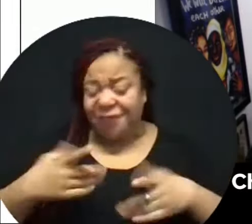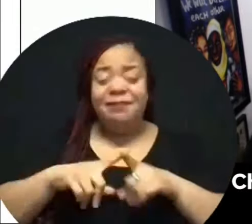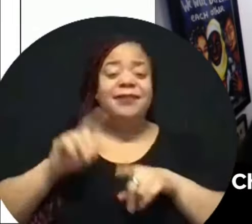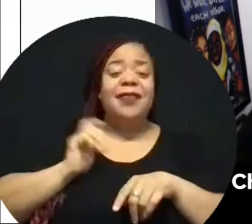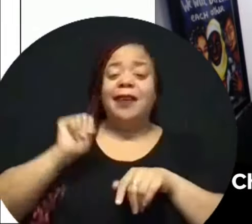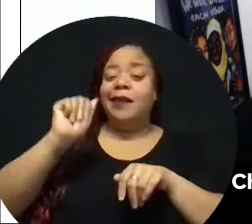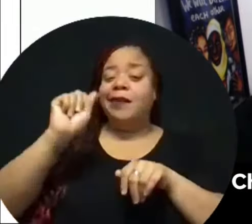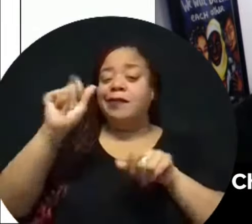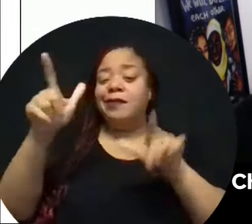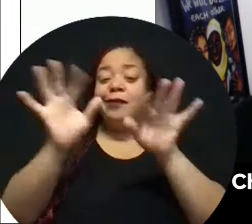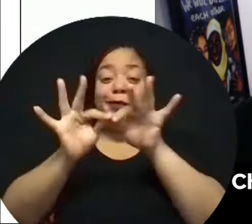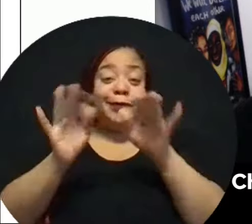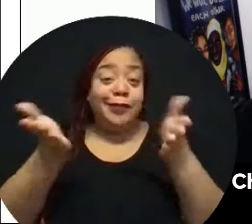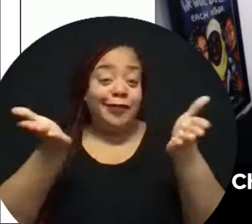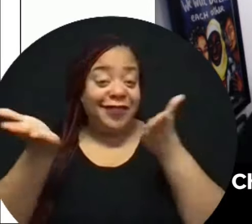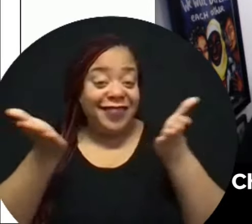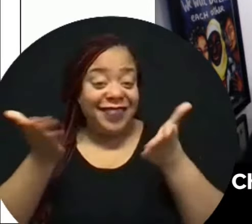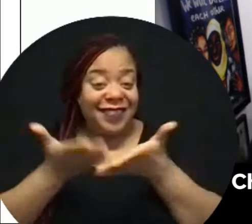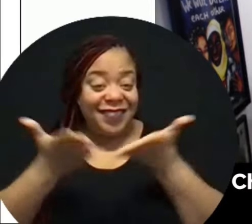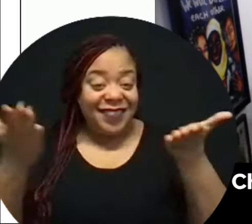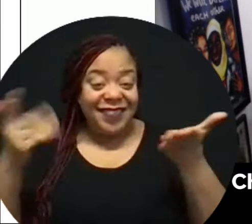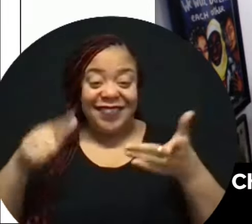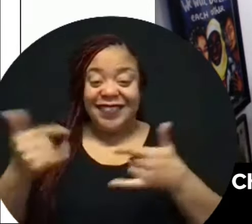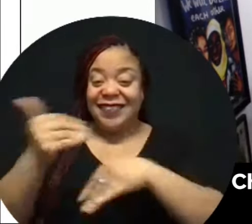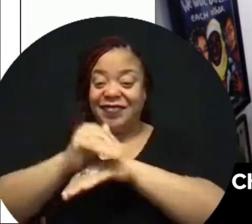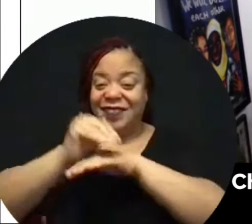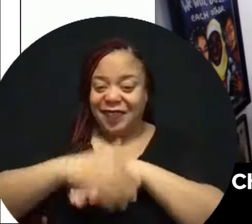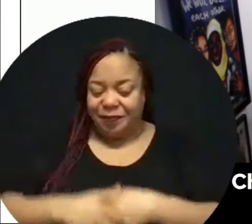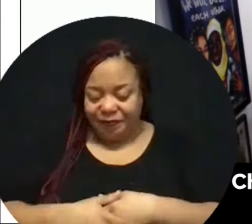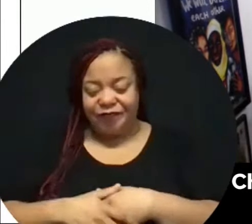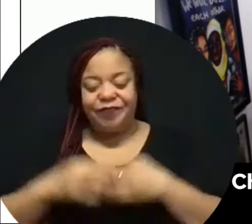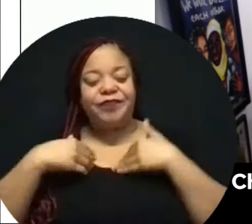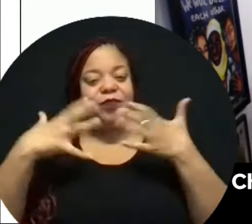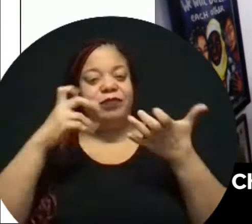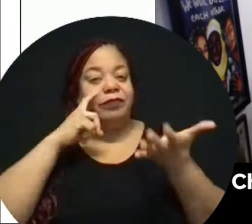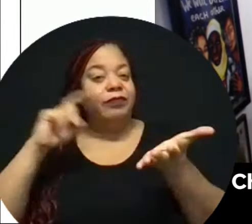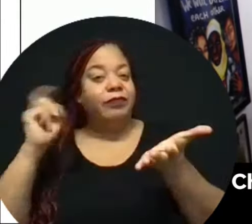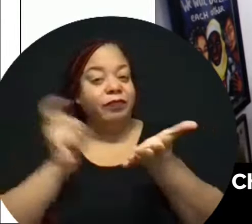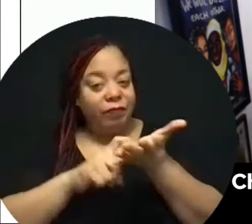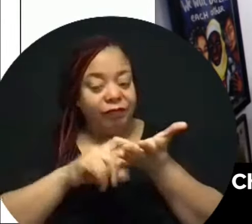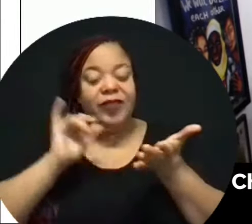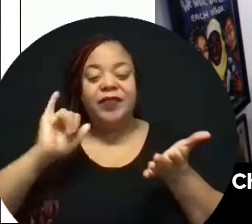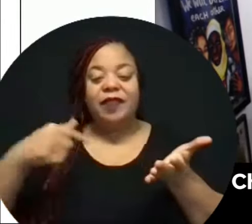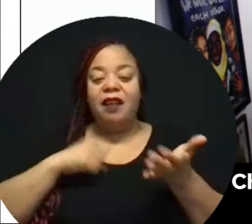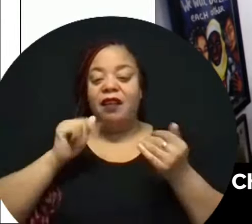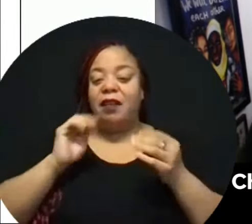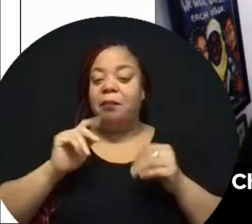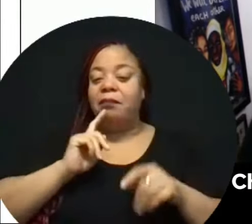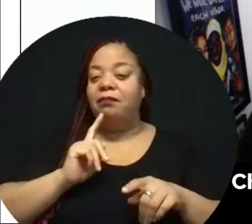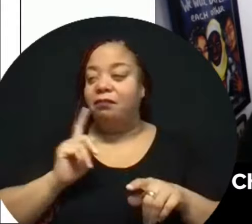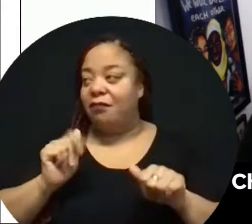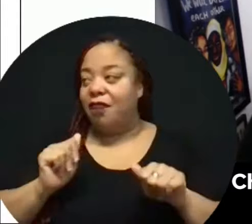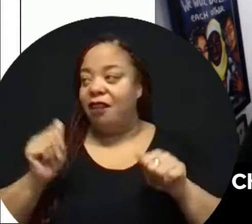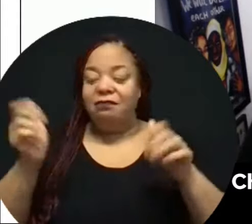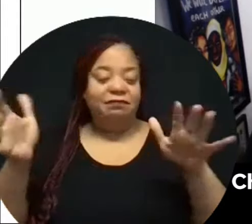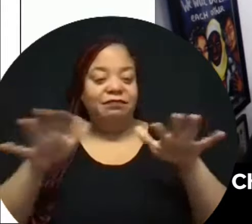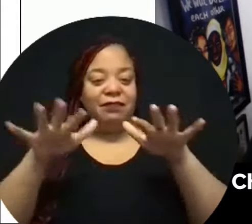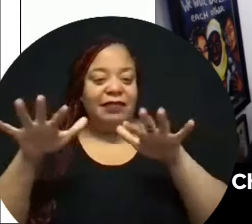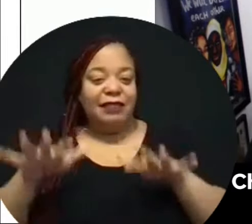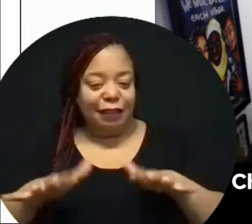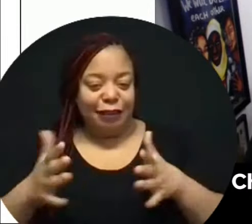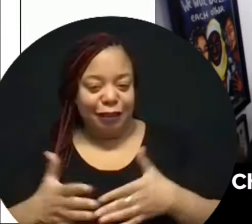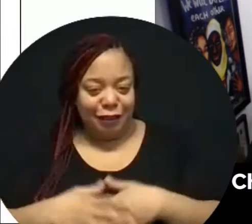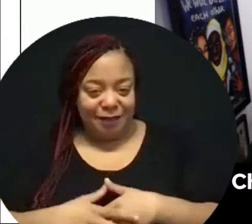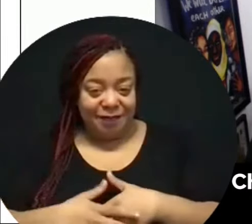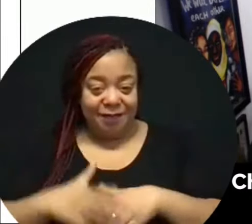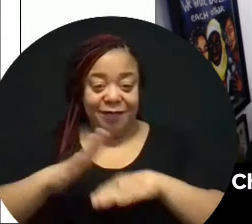Potawatomi, Miamia, Ho-Chunk, and Ocheti Sakowin lands. And I believe that we'll probably talk about this more today,